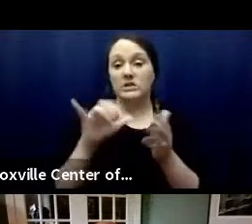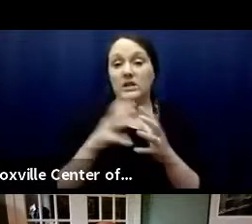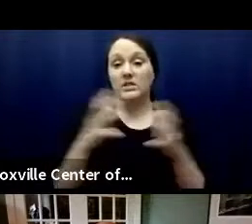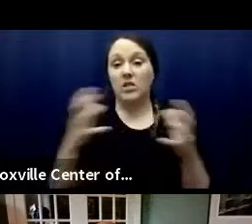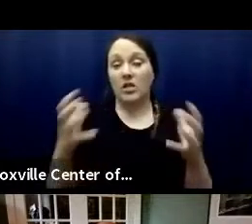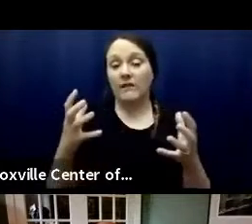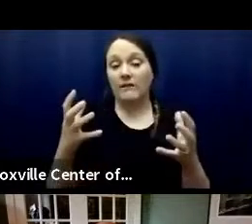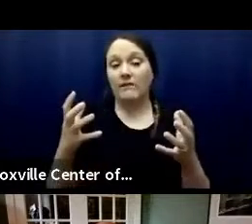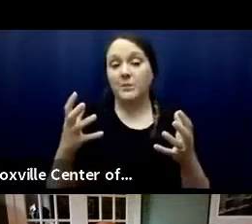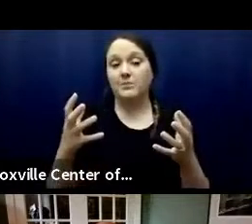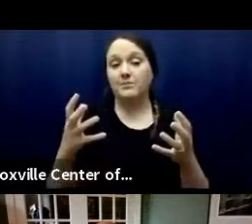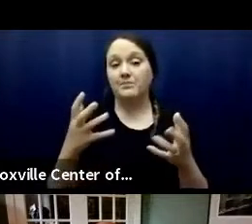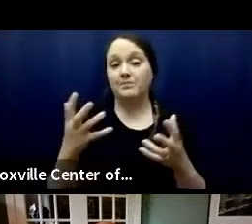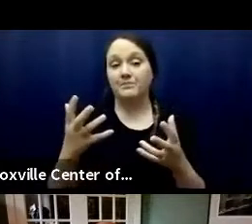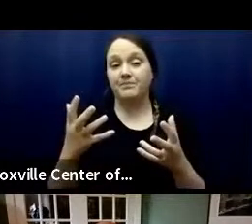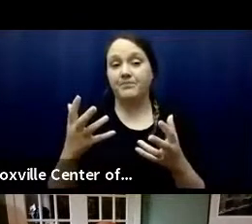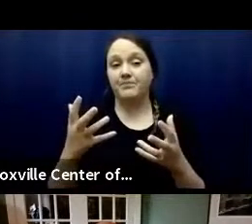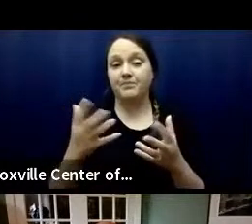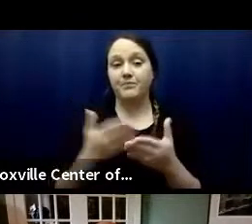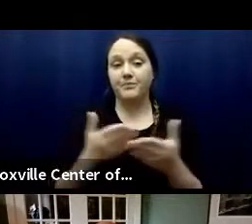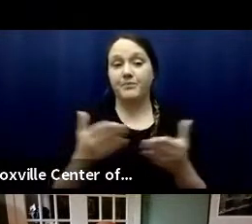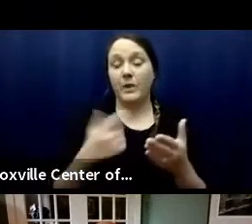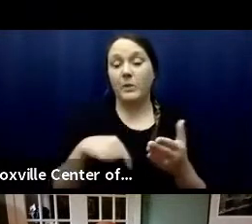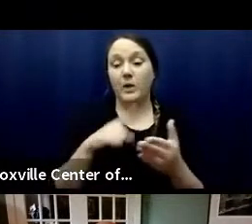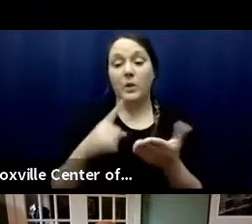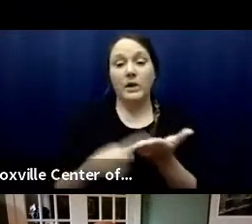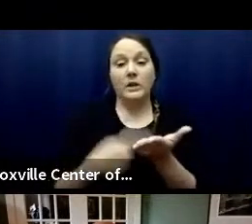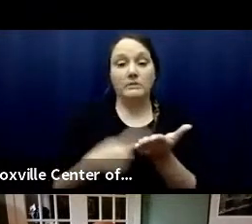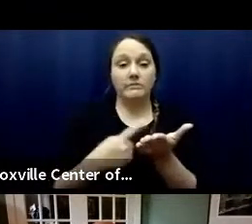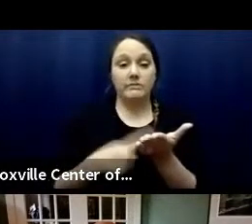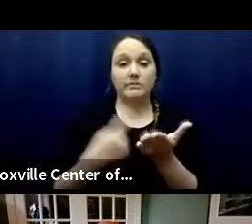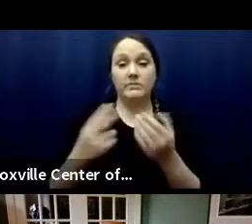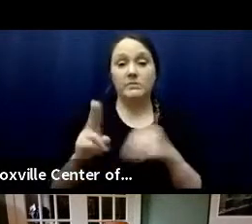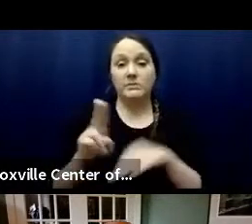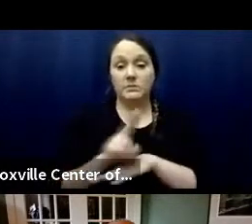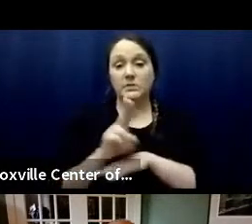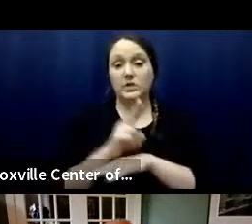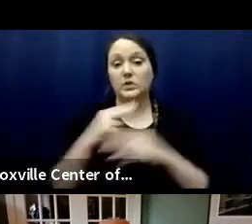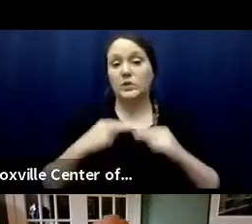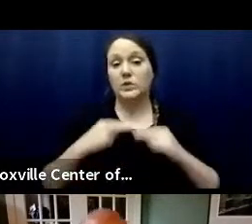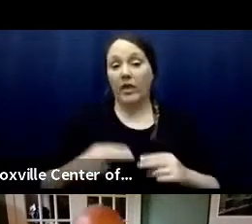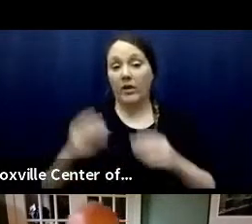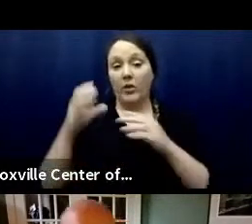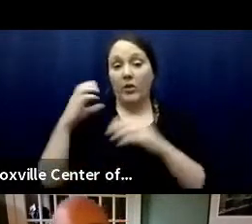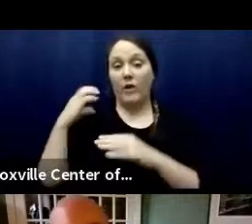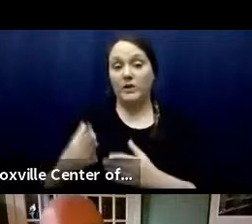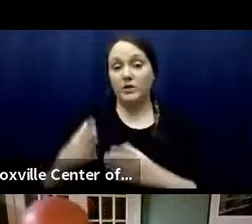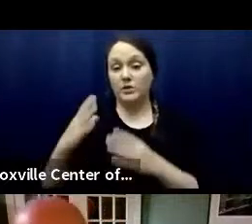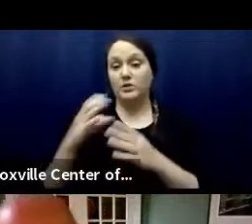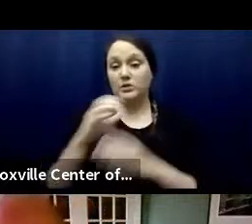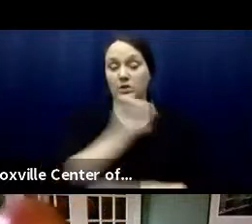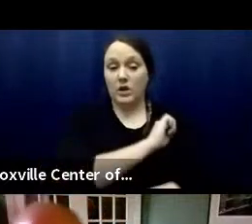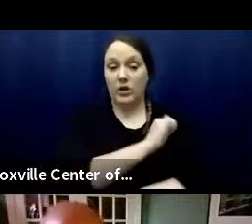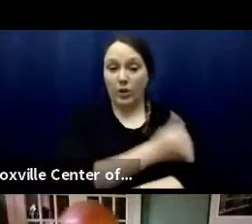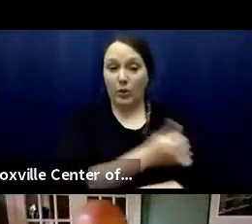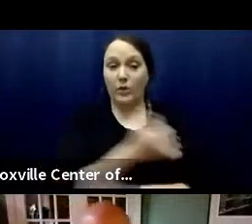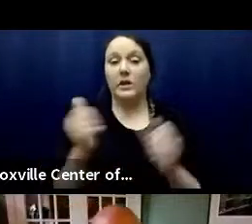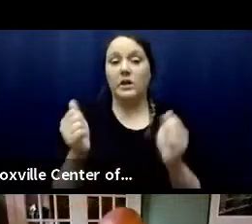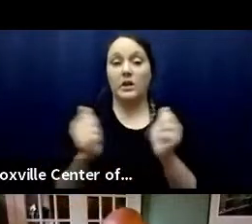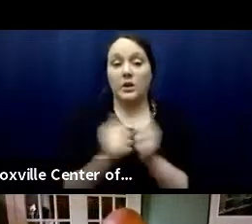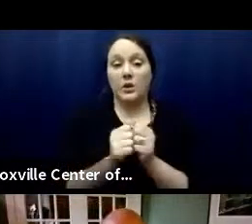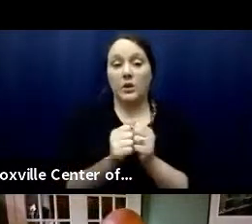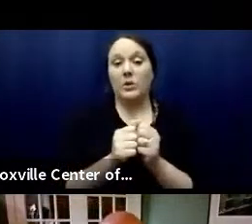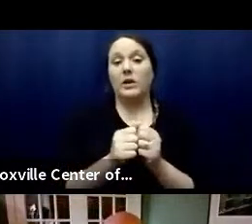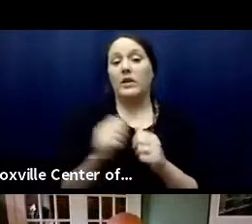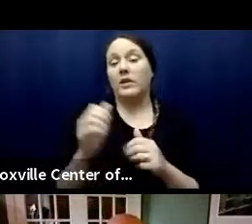of, we do occasionally exercise the health officer's authority in relationship to,